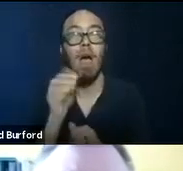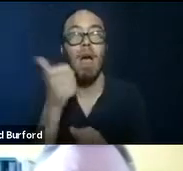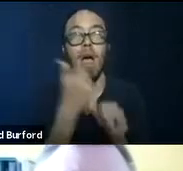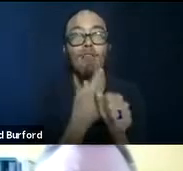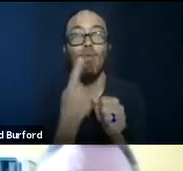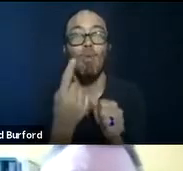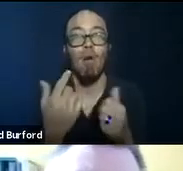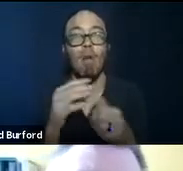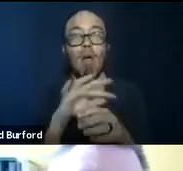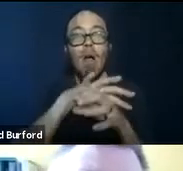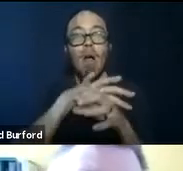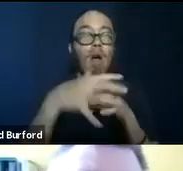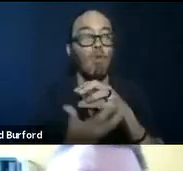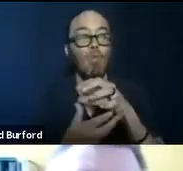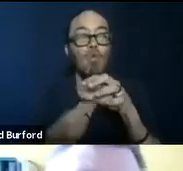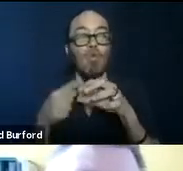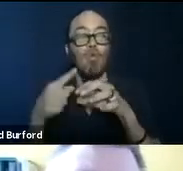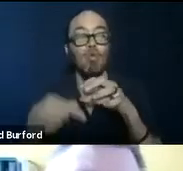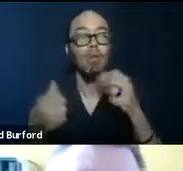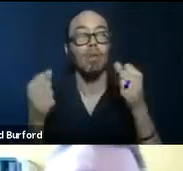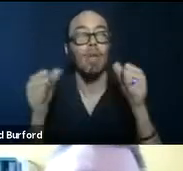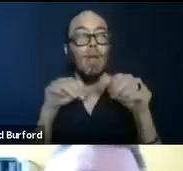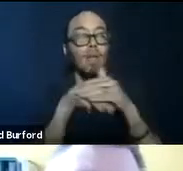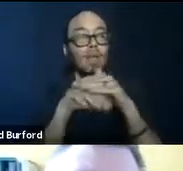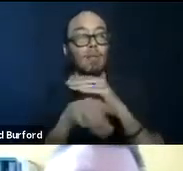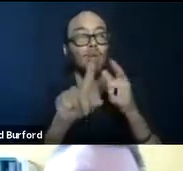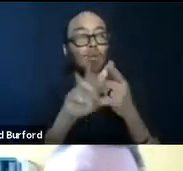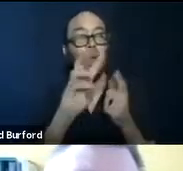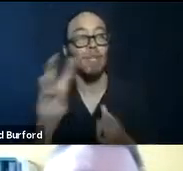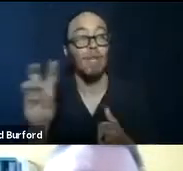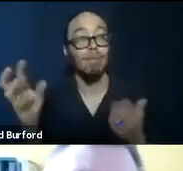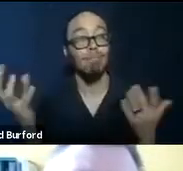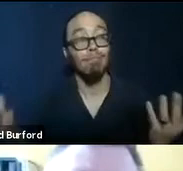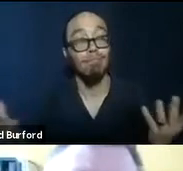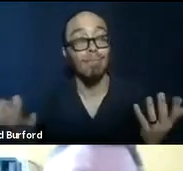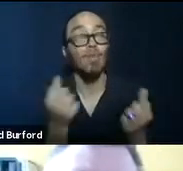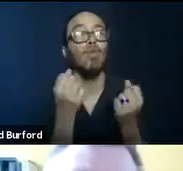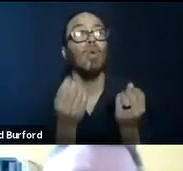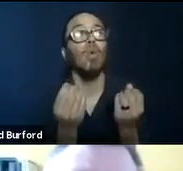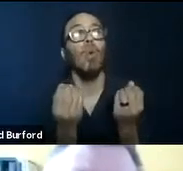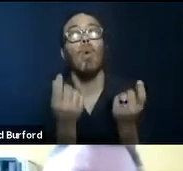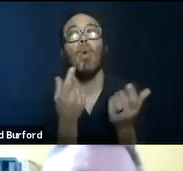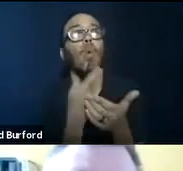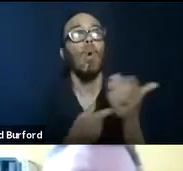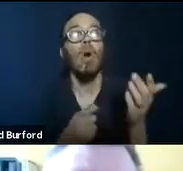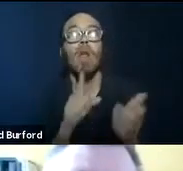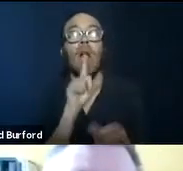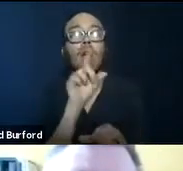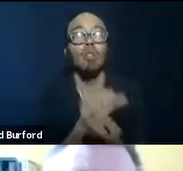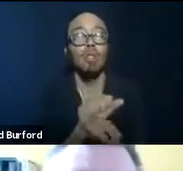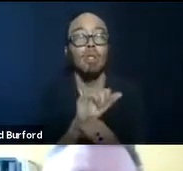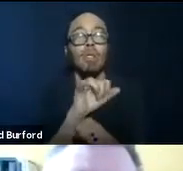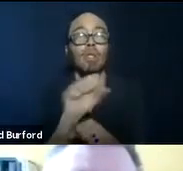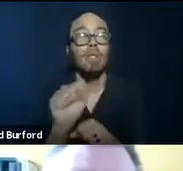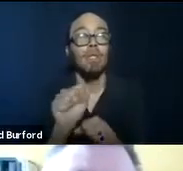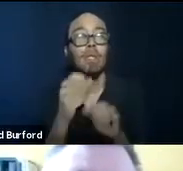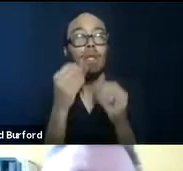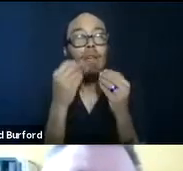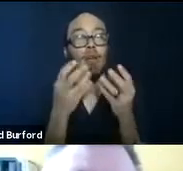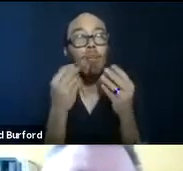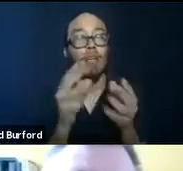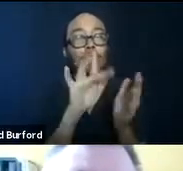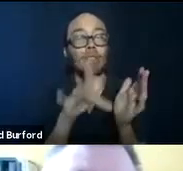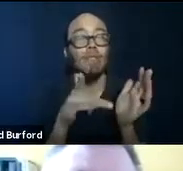the globe is accessible to websites. So what is actually an information